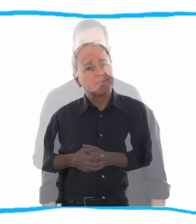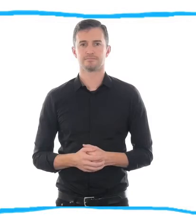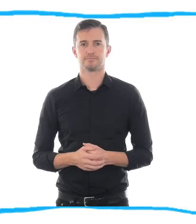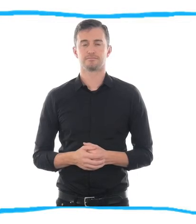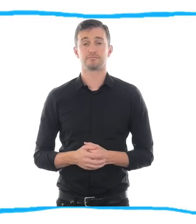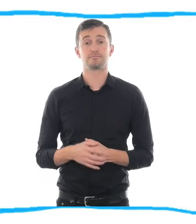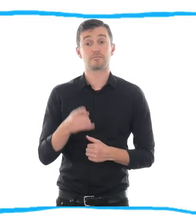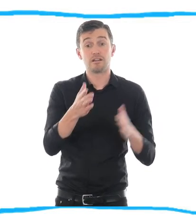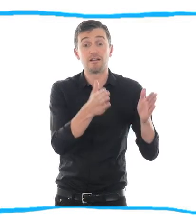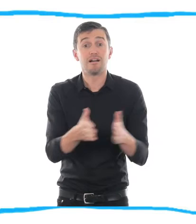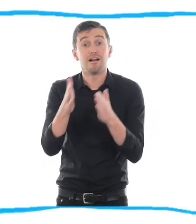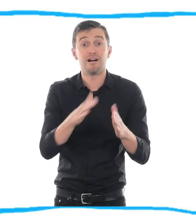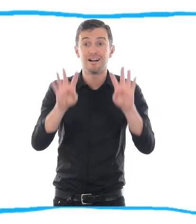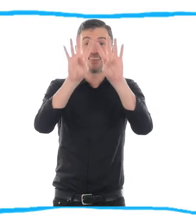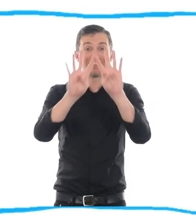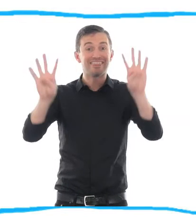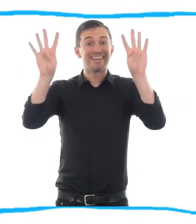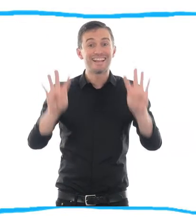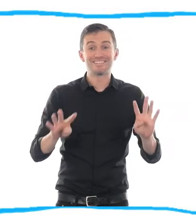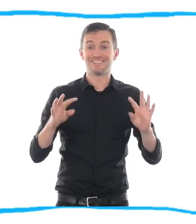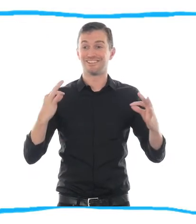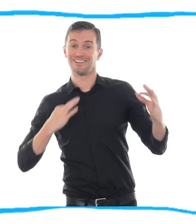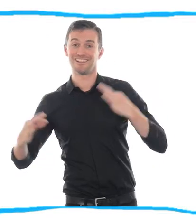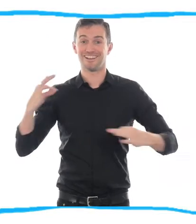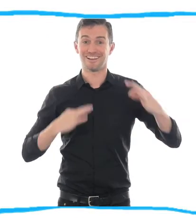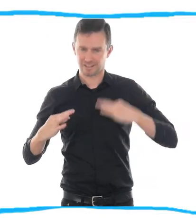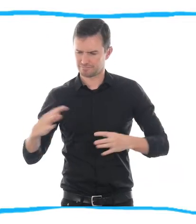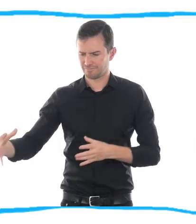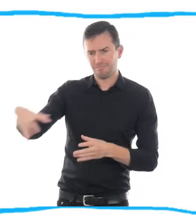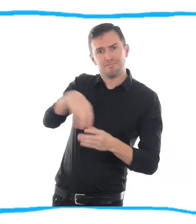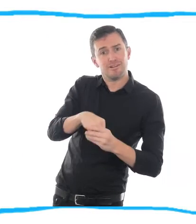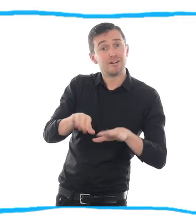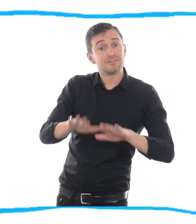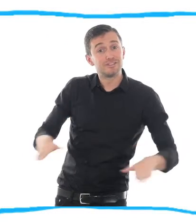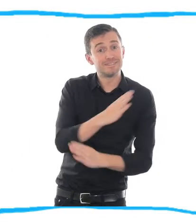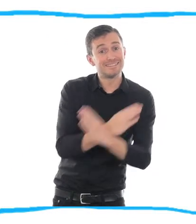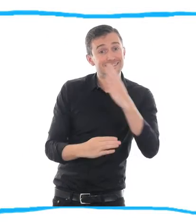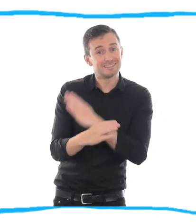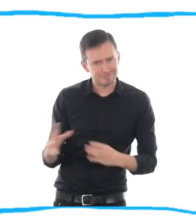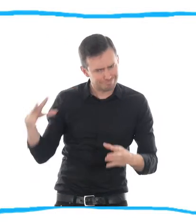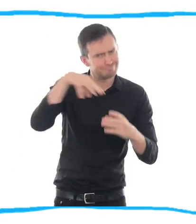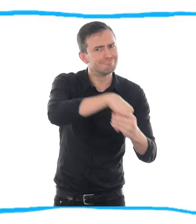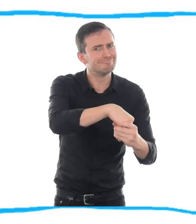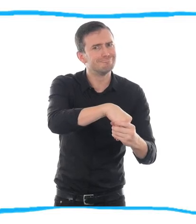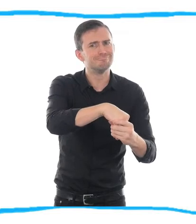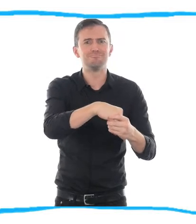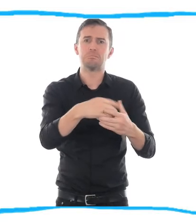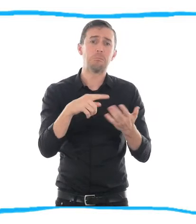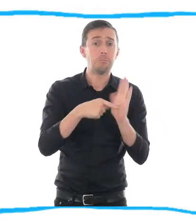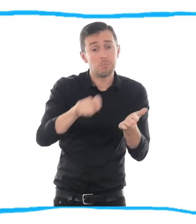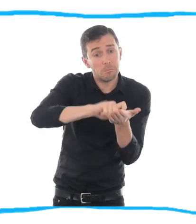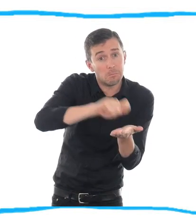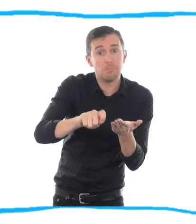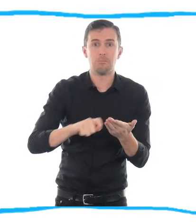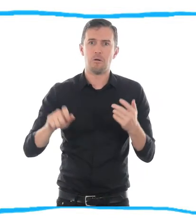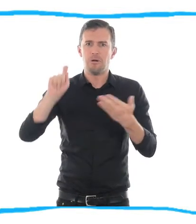If you're developing a play, you have the chance to involve children with disabilities as generators of communication, as authors, designers,